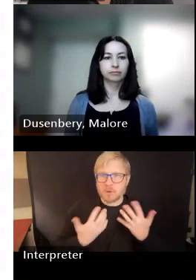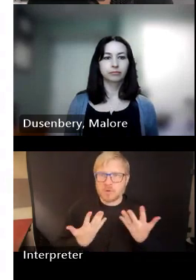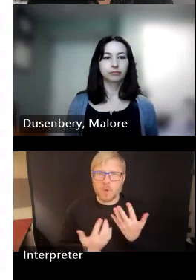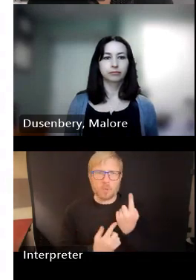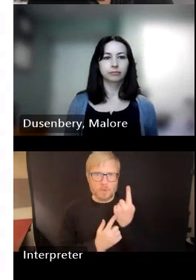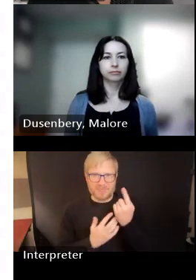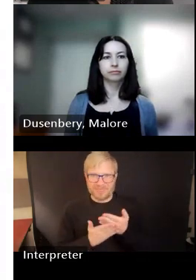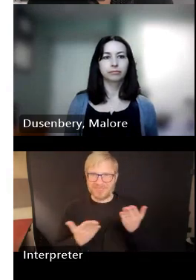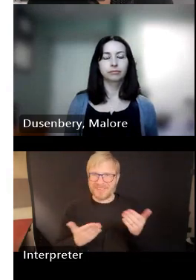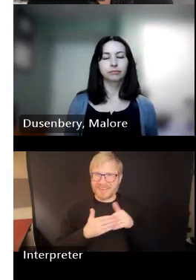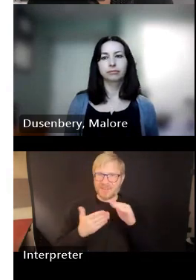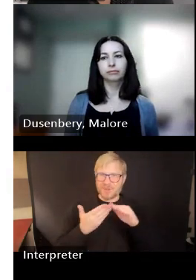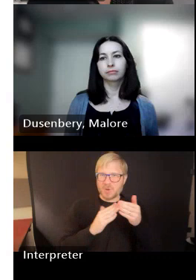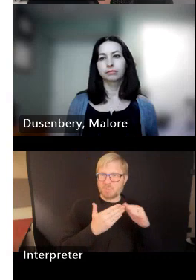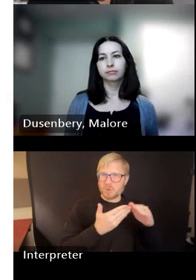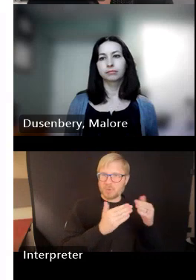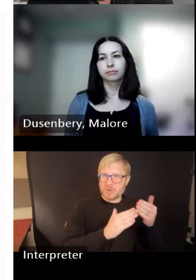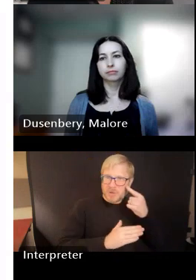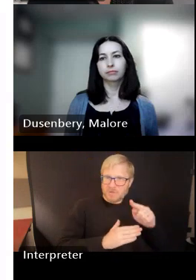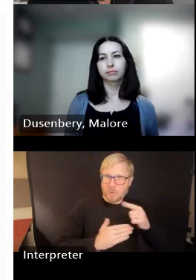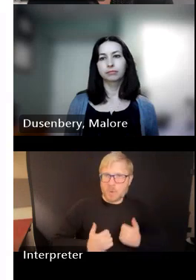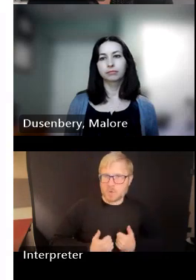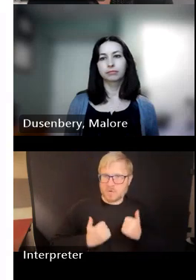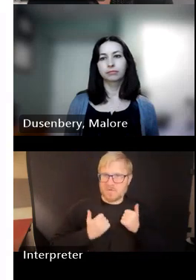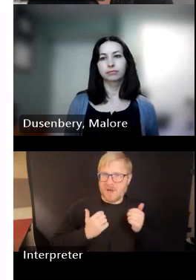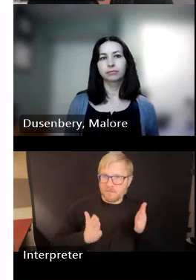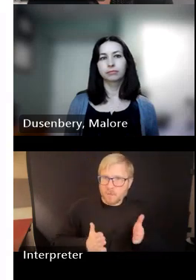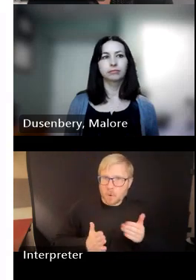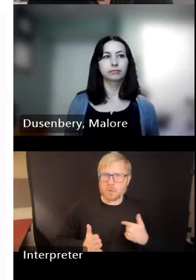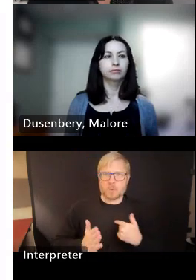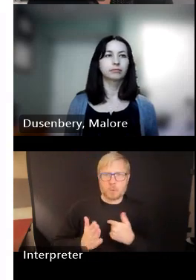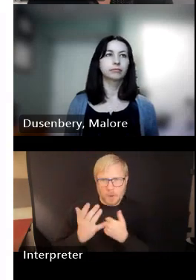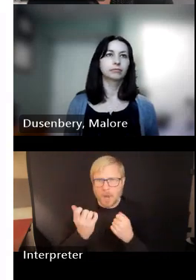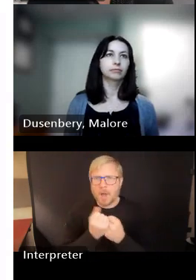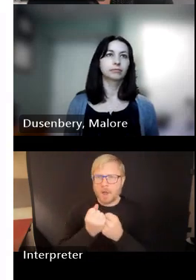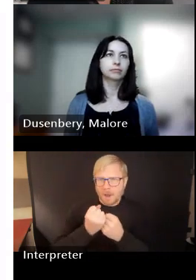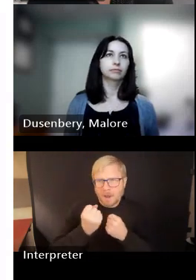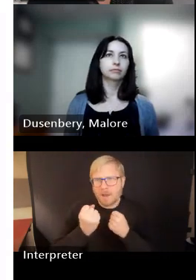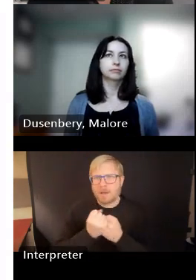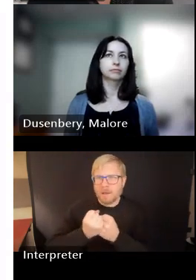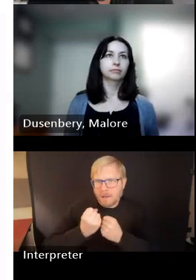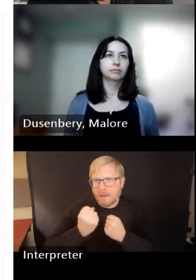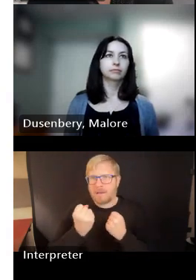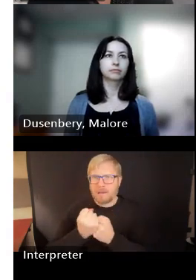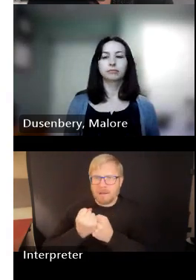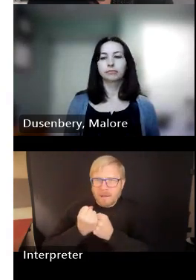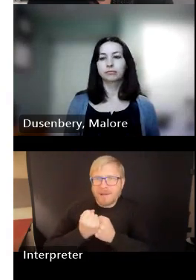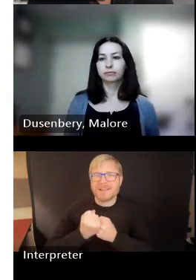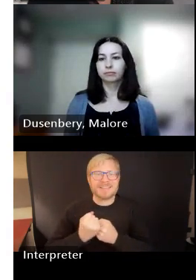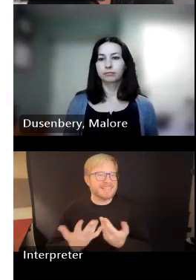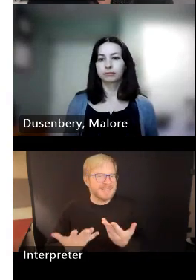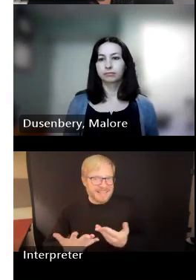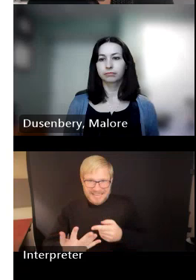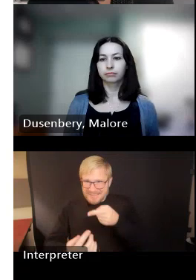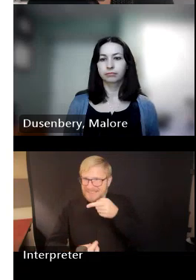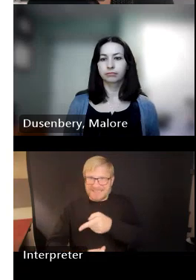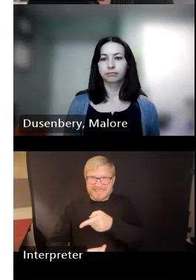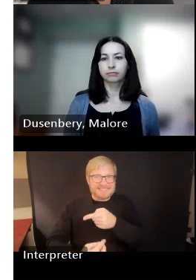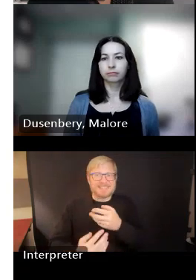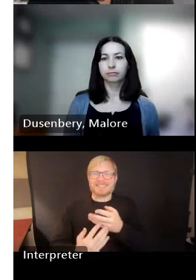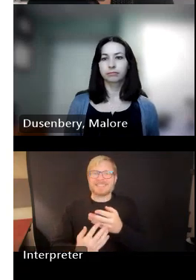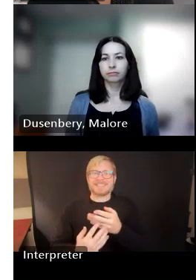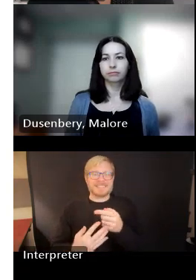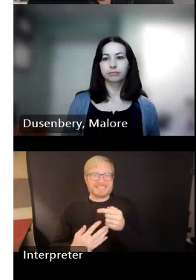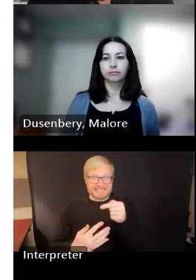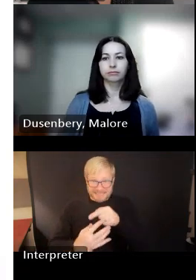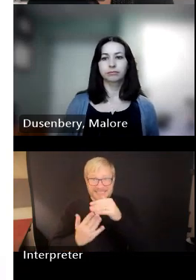for is just like this list, it's like everyone. So someone having a therapist is